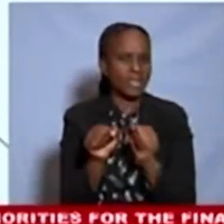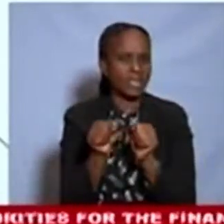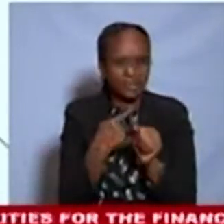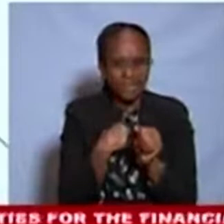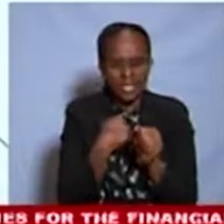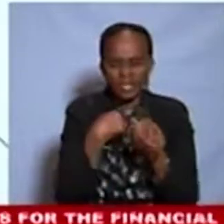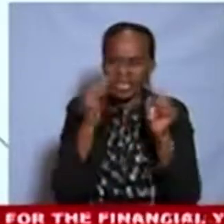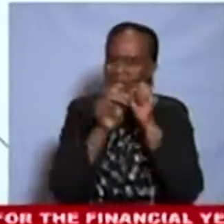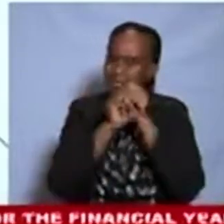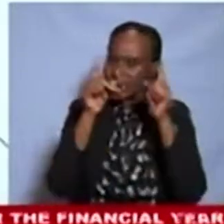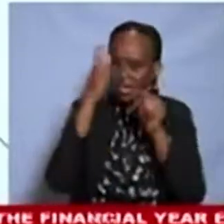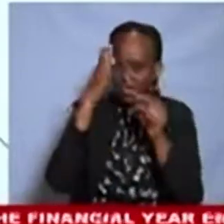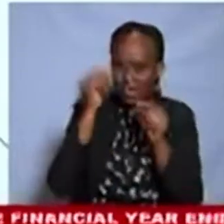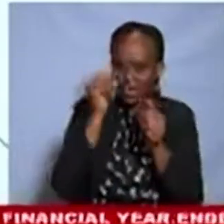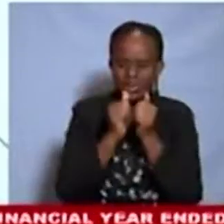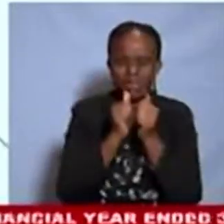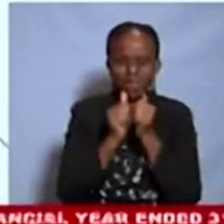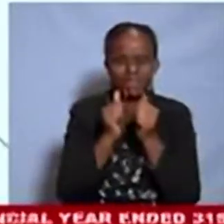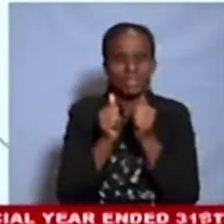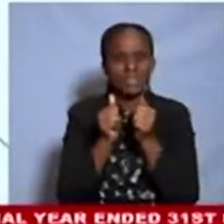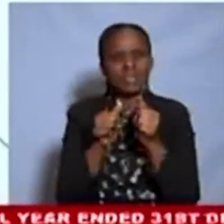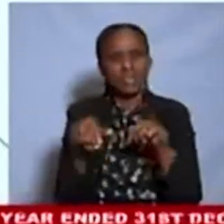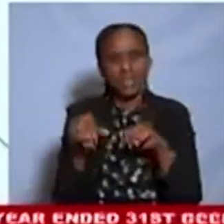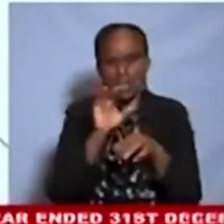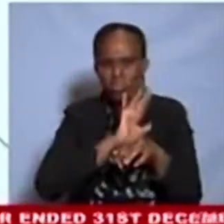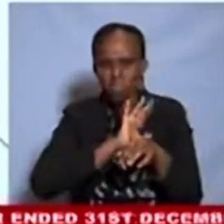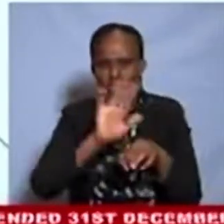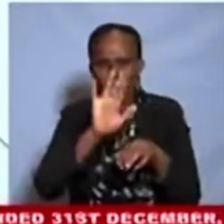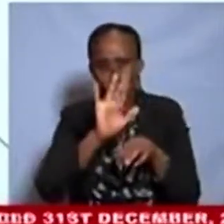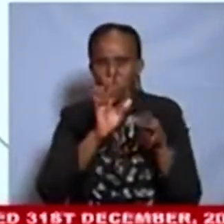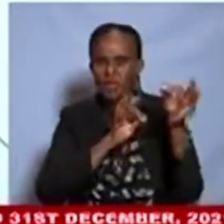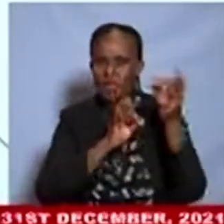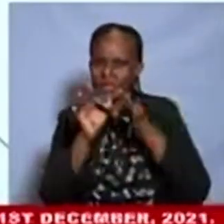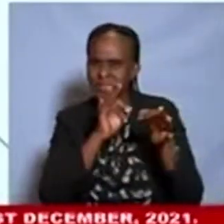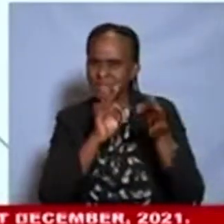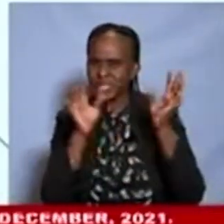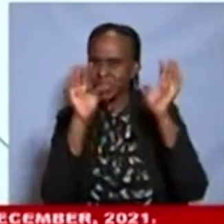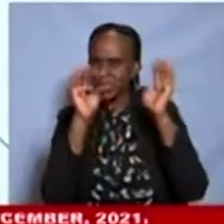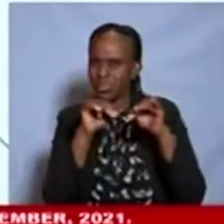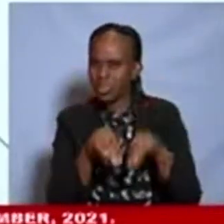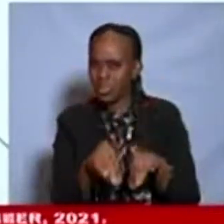wondering why, because it's really the overall picture is bleak here.